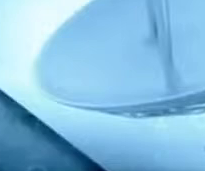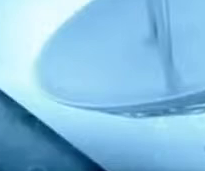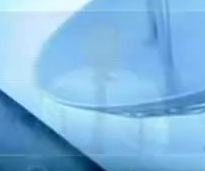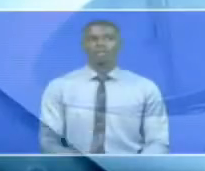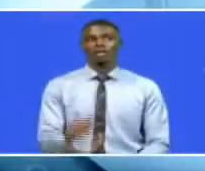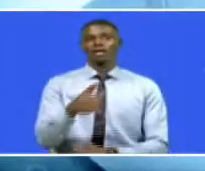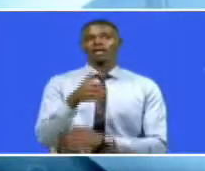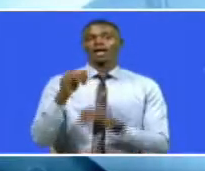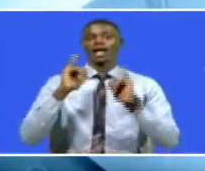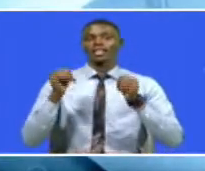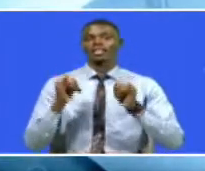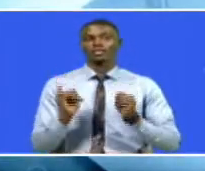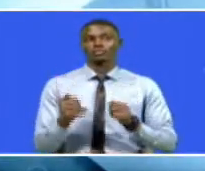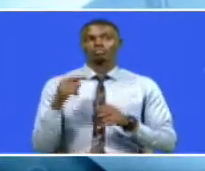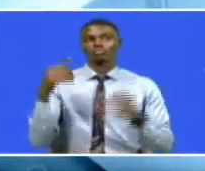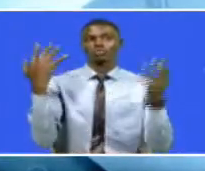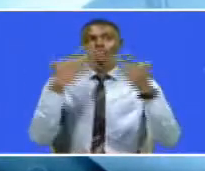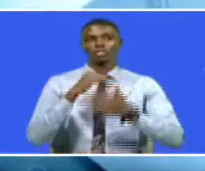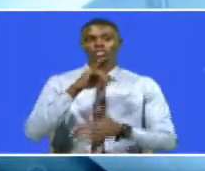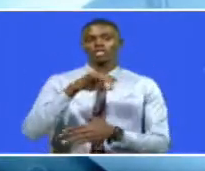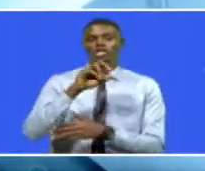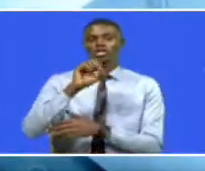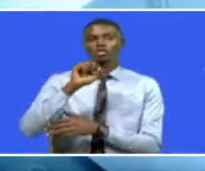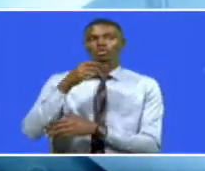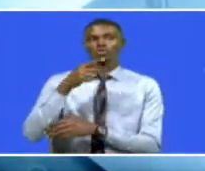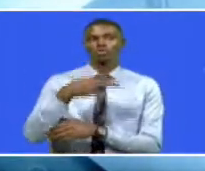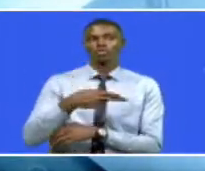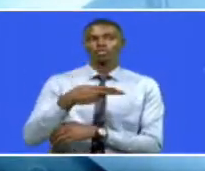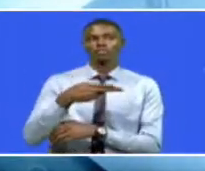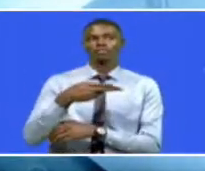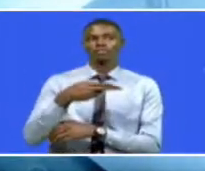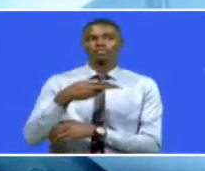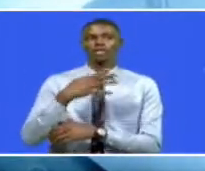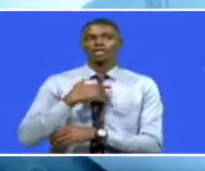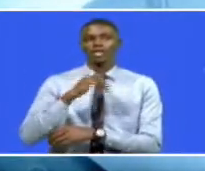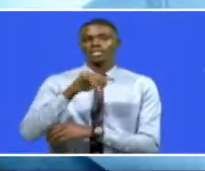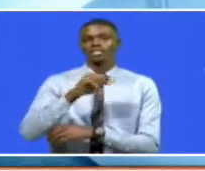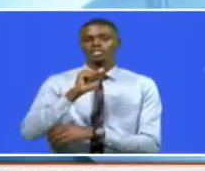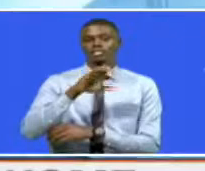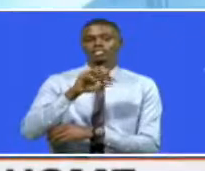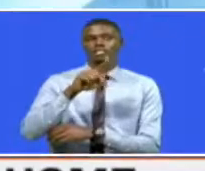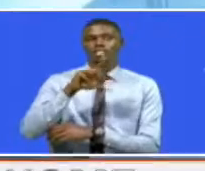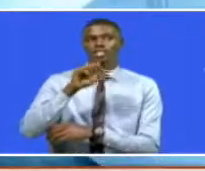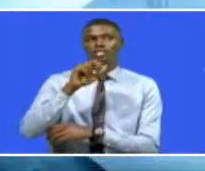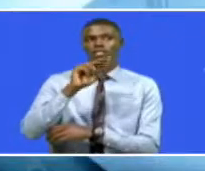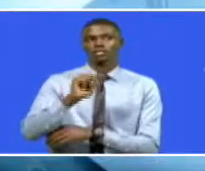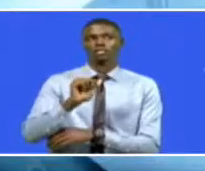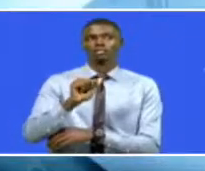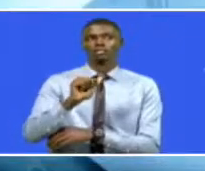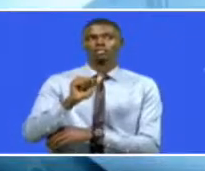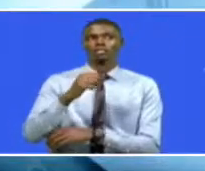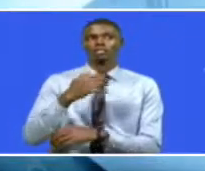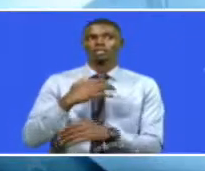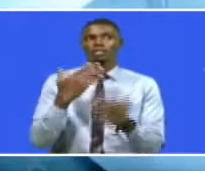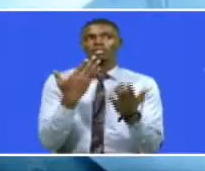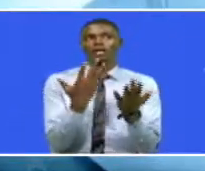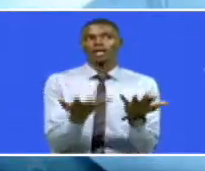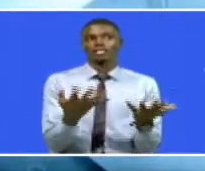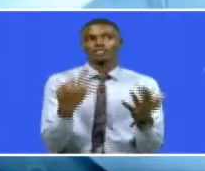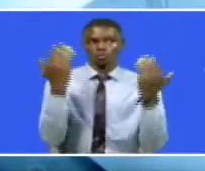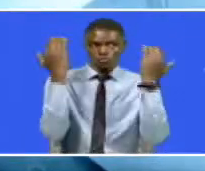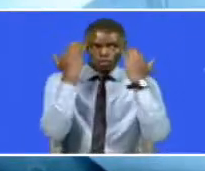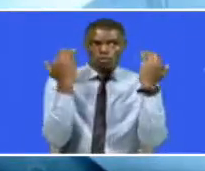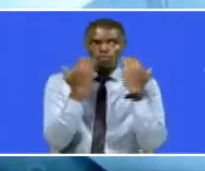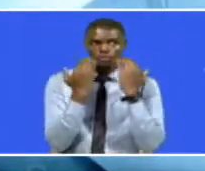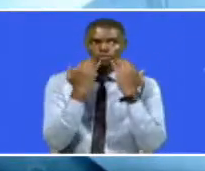Now, in other news making headlines tonight, Joseph Irongo, alias Joey, and Jackie Maribe's fate now lies in the hands of court, which is